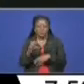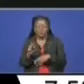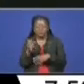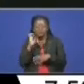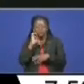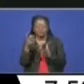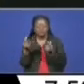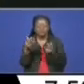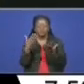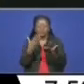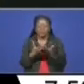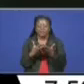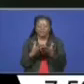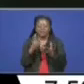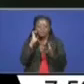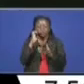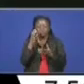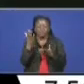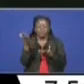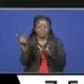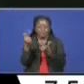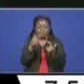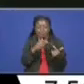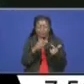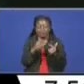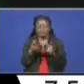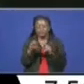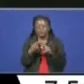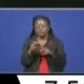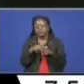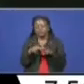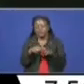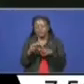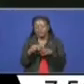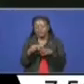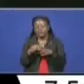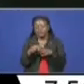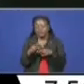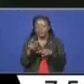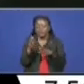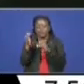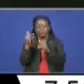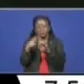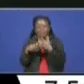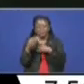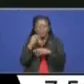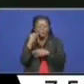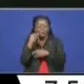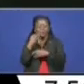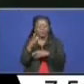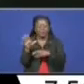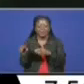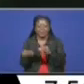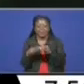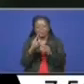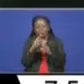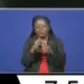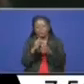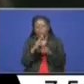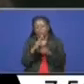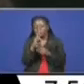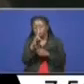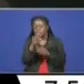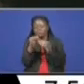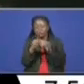well, and she'll be coming over the track eventually. But I'm hoping to come home and be able to add one or two more additions